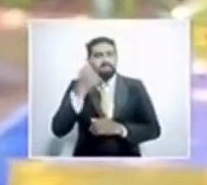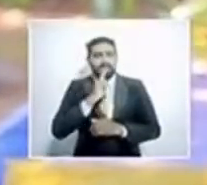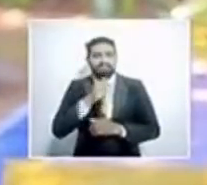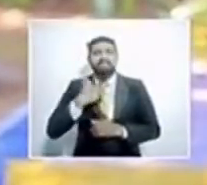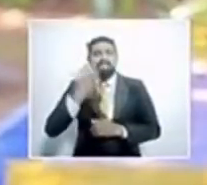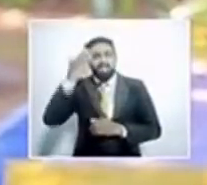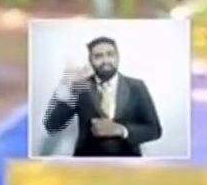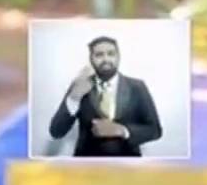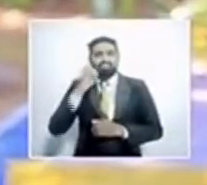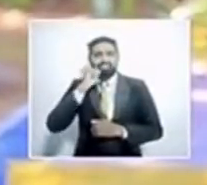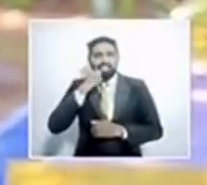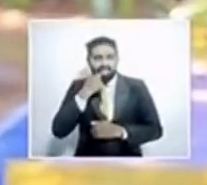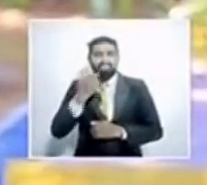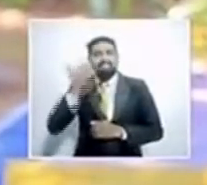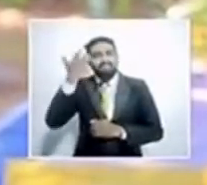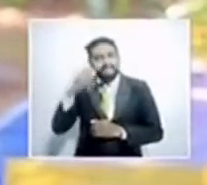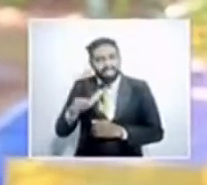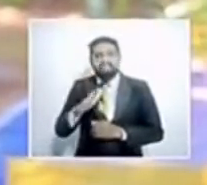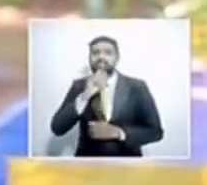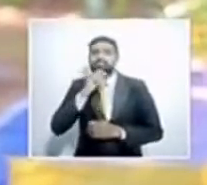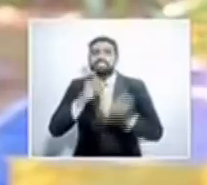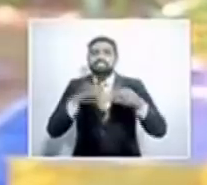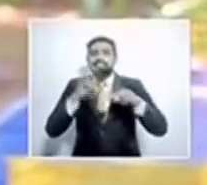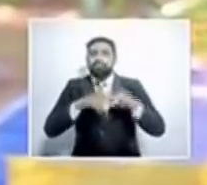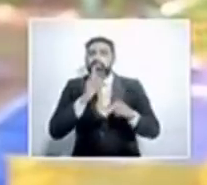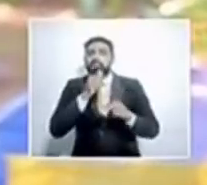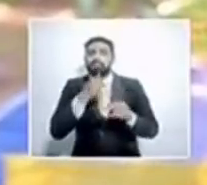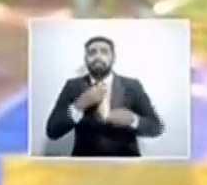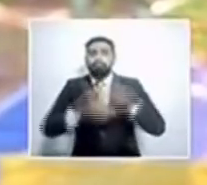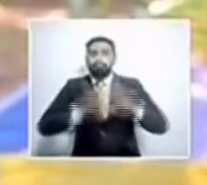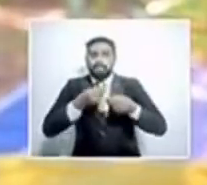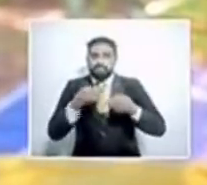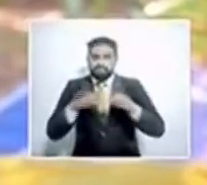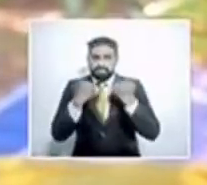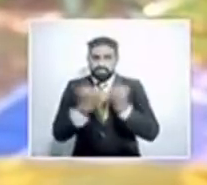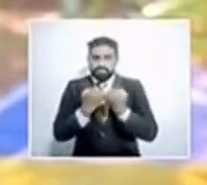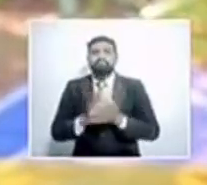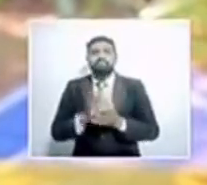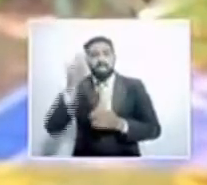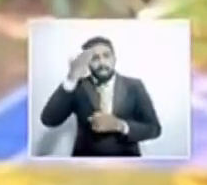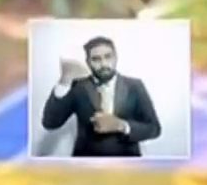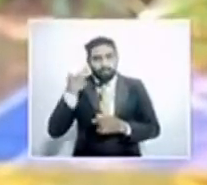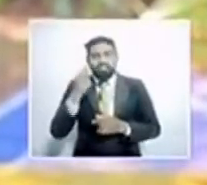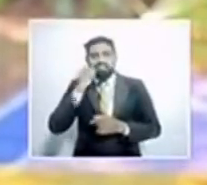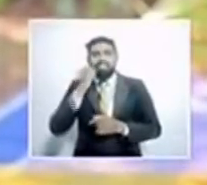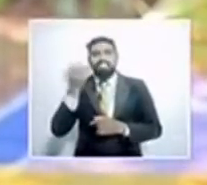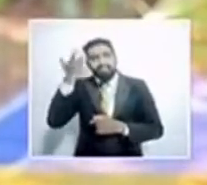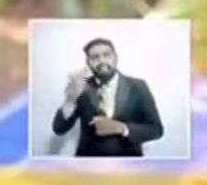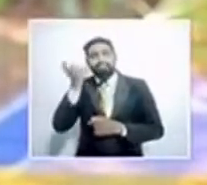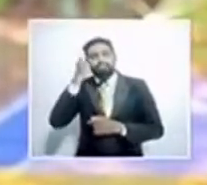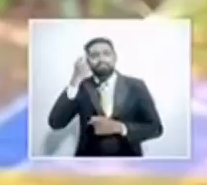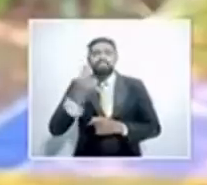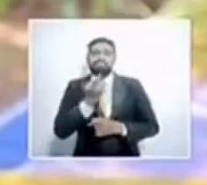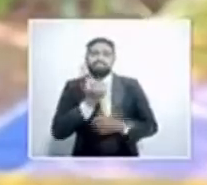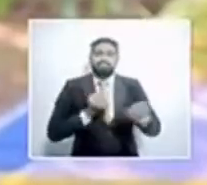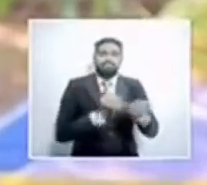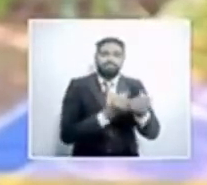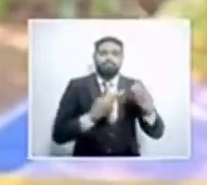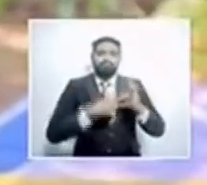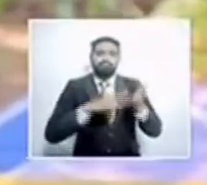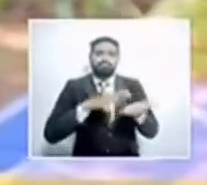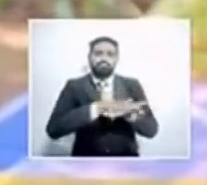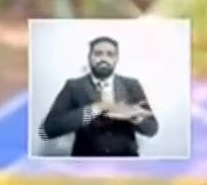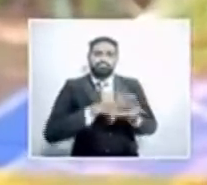Stafford Group of Companies, late Mr. and Mrs. Felix R. De Silva Soiza. We hope that the people in this village and their